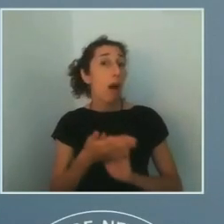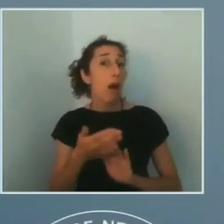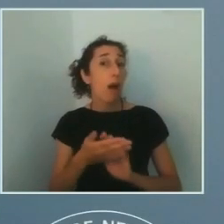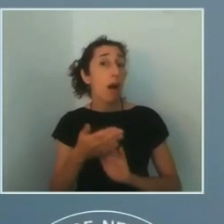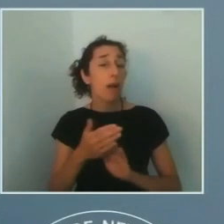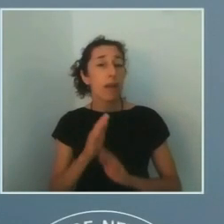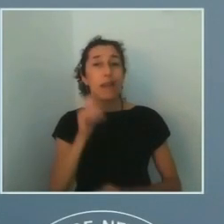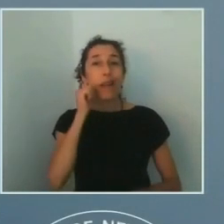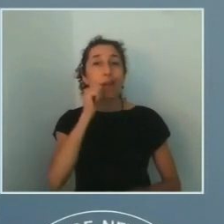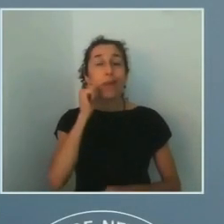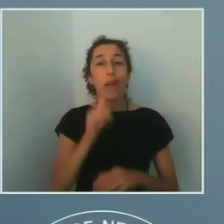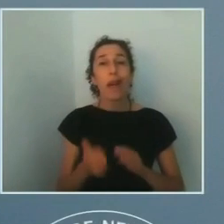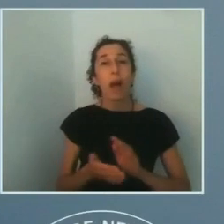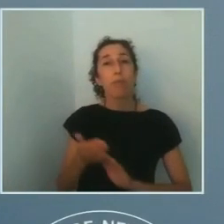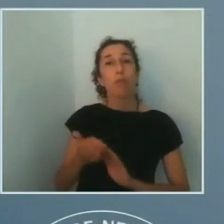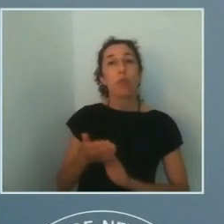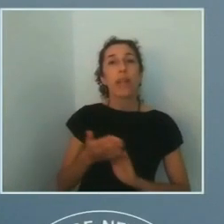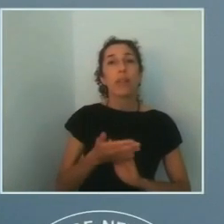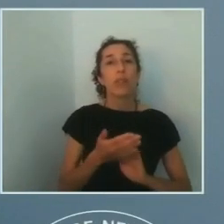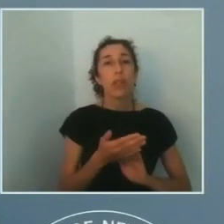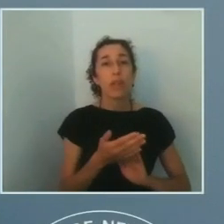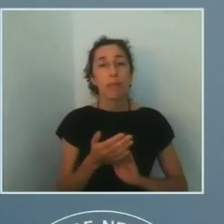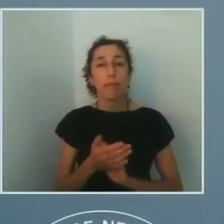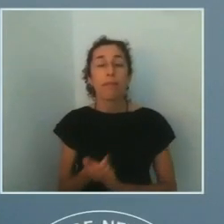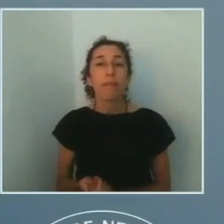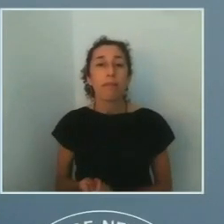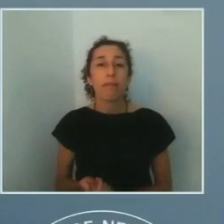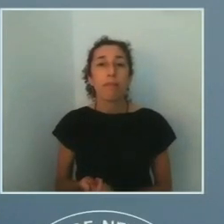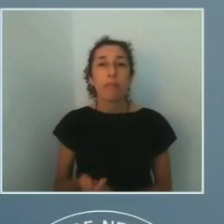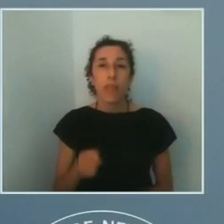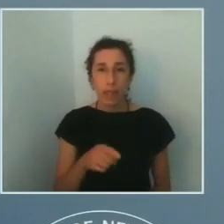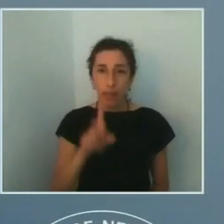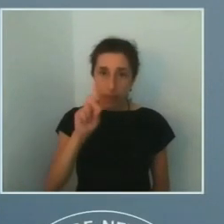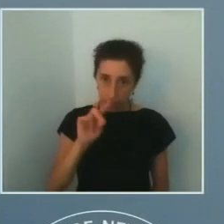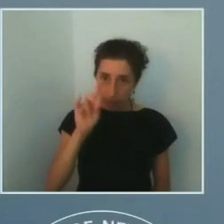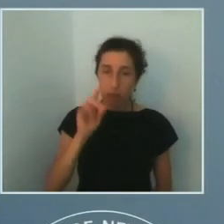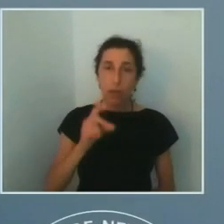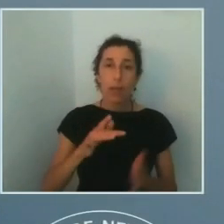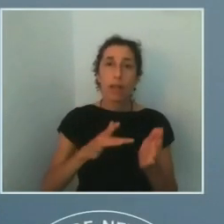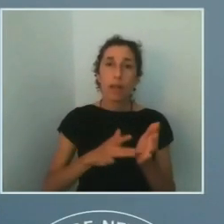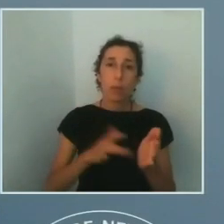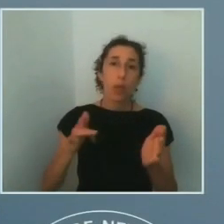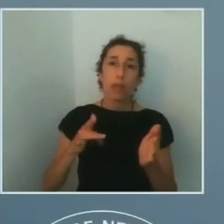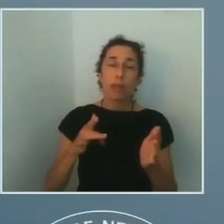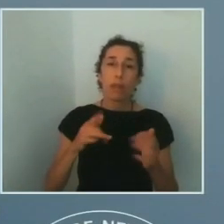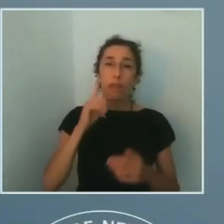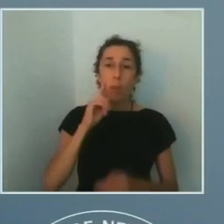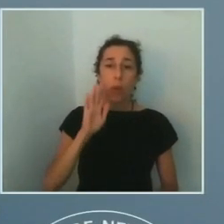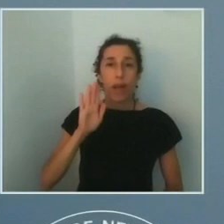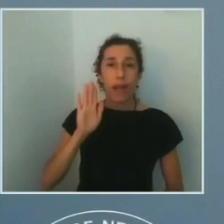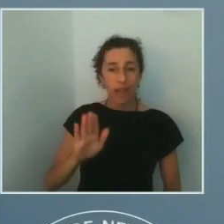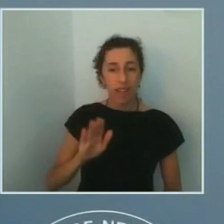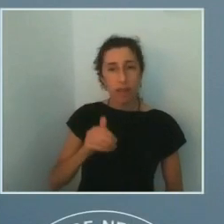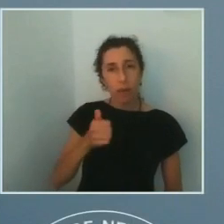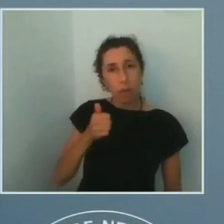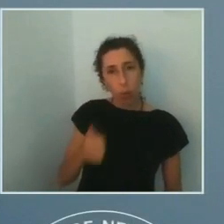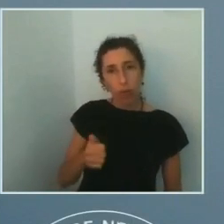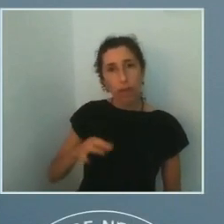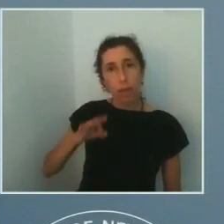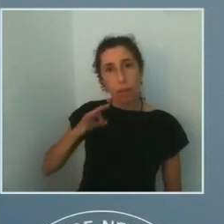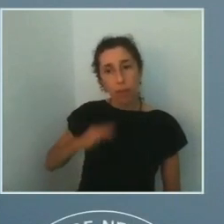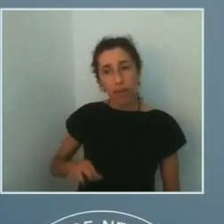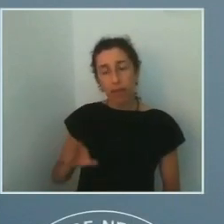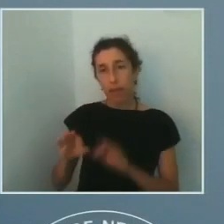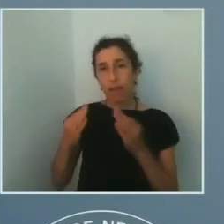own personal use. If they can defend on the facts, then they win. And if they can't defend on those facts, then they lose. And it's such a shame